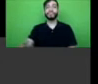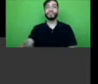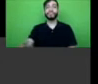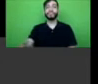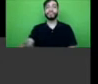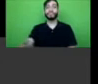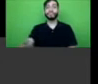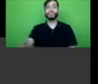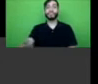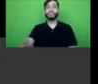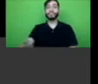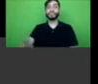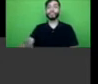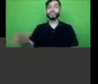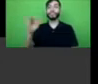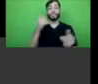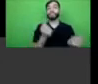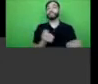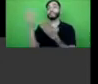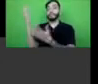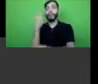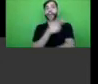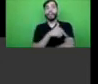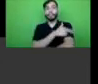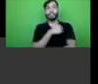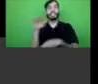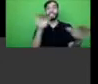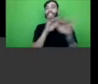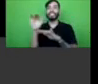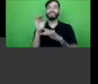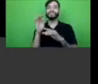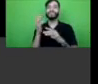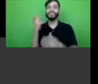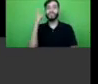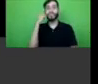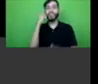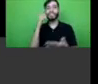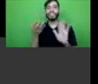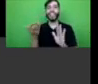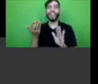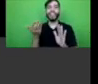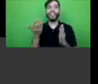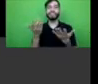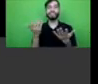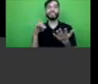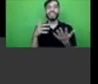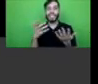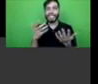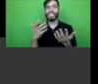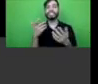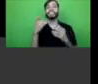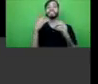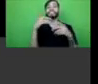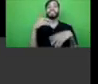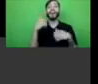He was rushed to the hospital, but was considered brain dead and was taken off life support 3 days